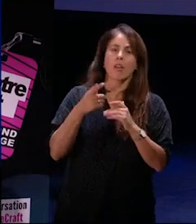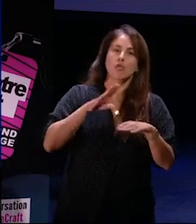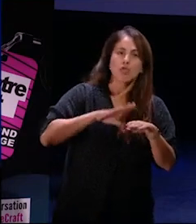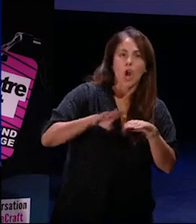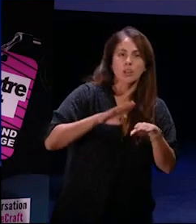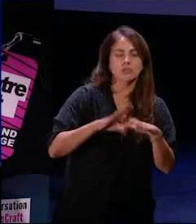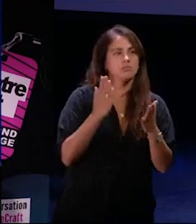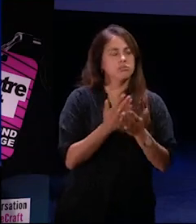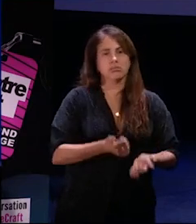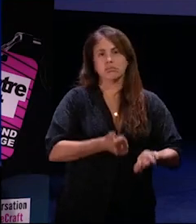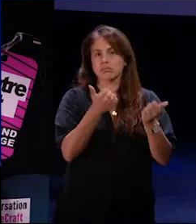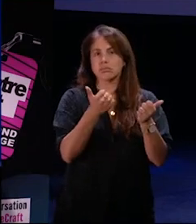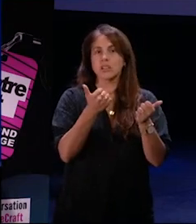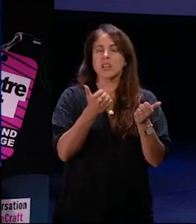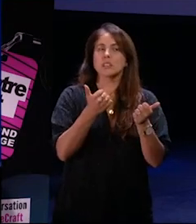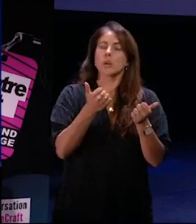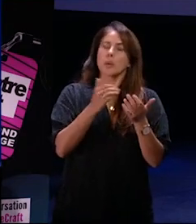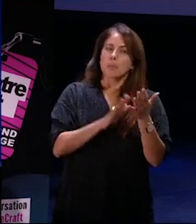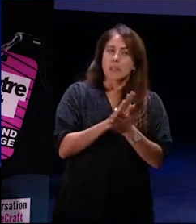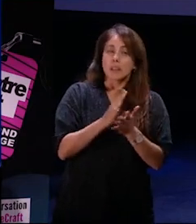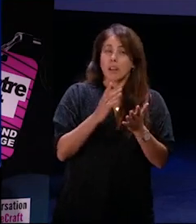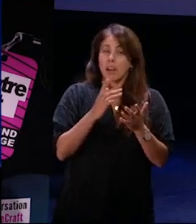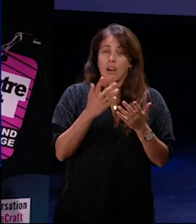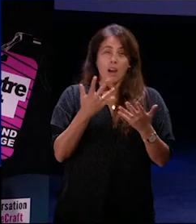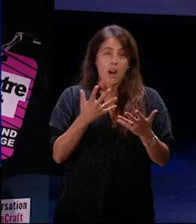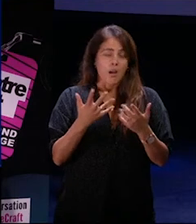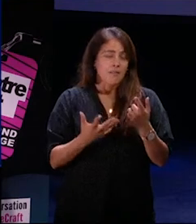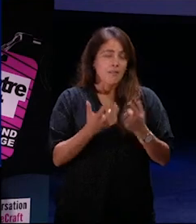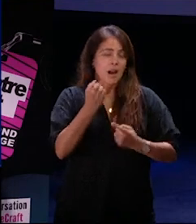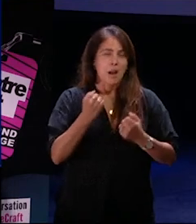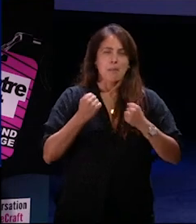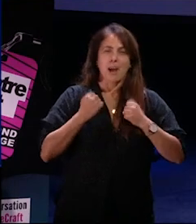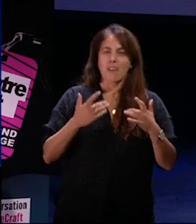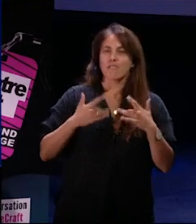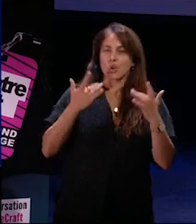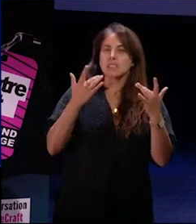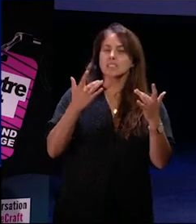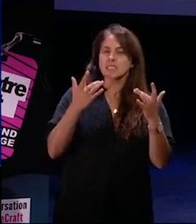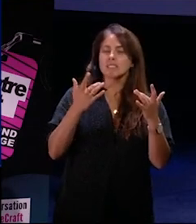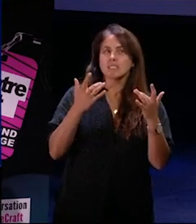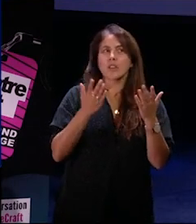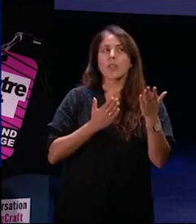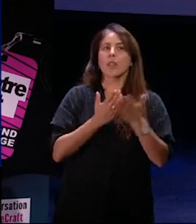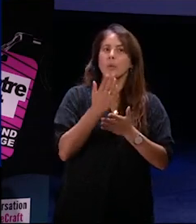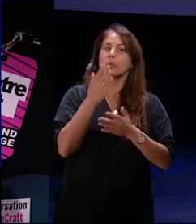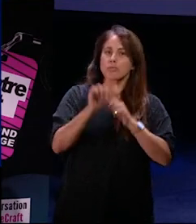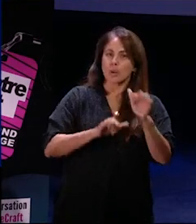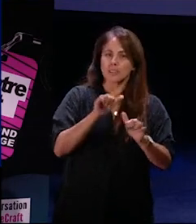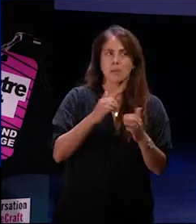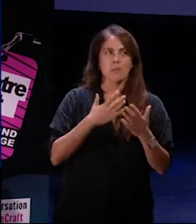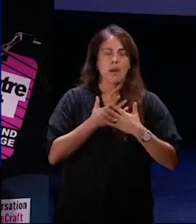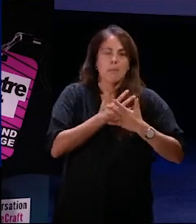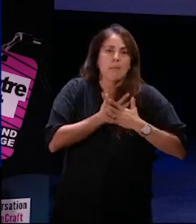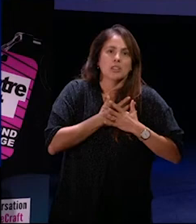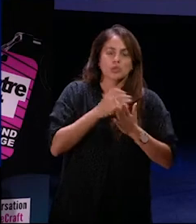been fantastic. So I think possibly I'm finding my voice through that process. And then my passion projects